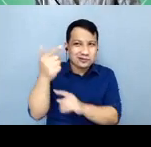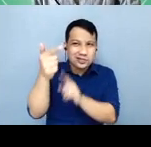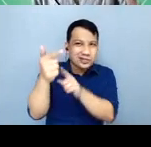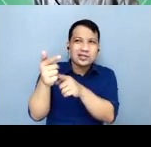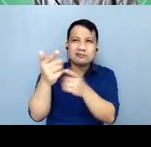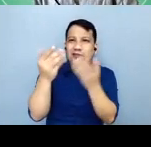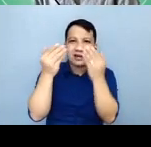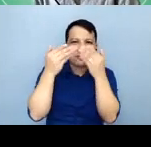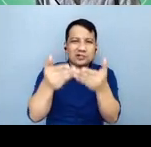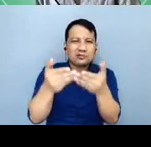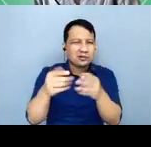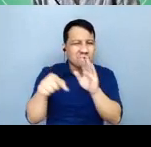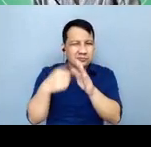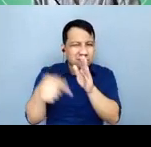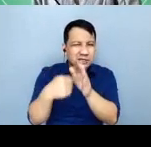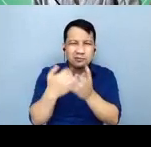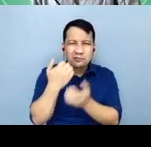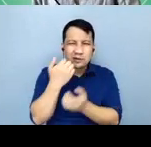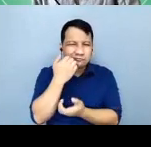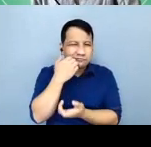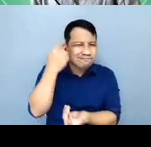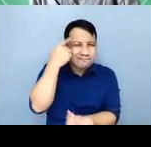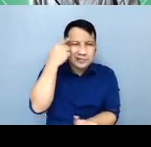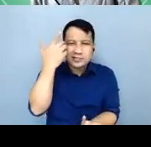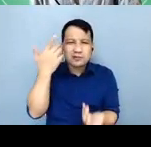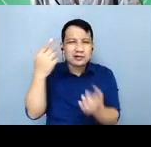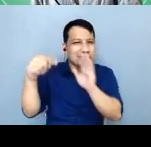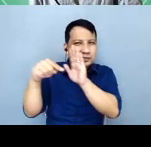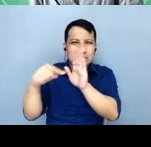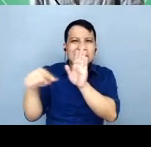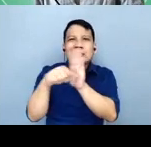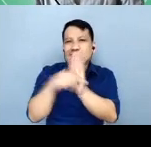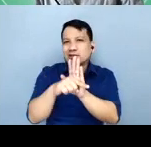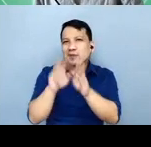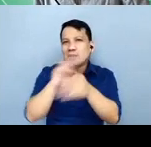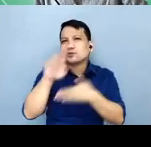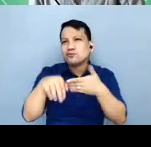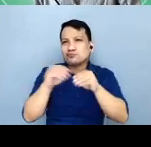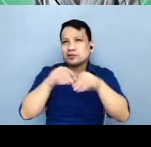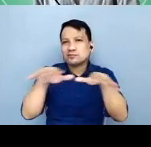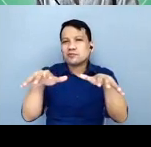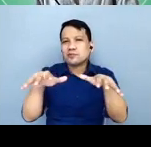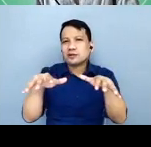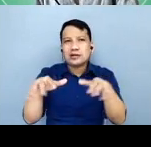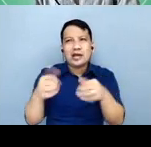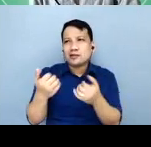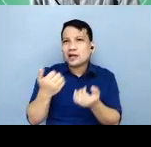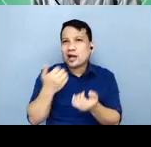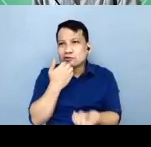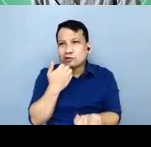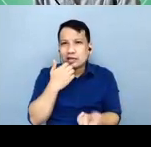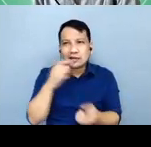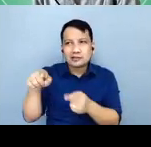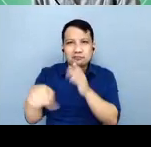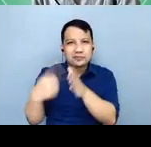brands that are capitalizing on this movement and are not actually making the correct changes and to their